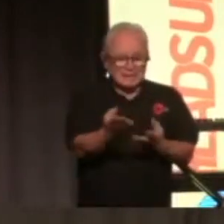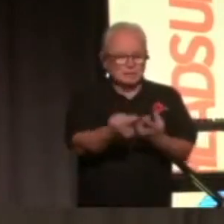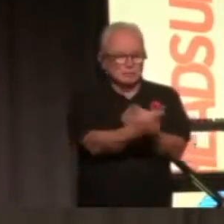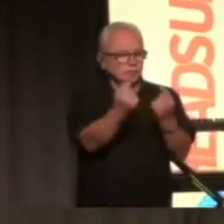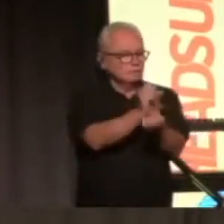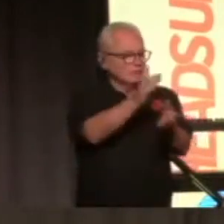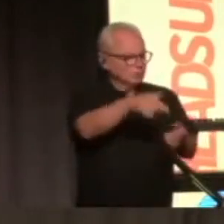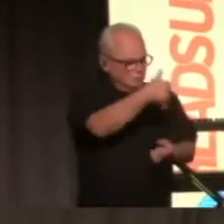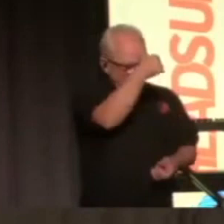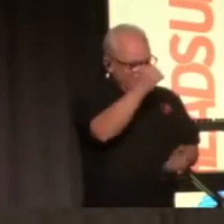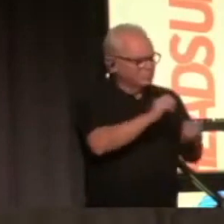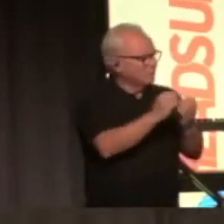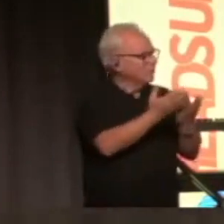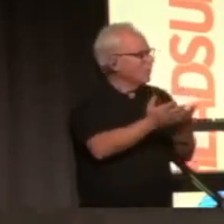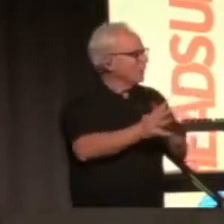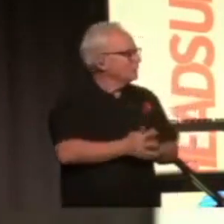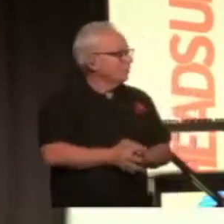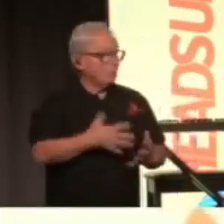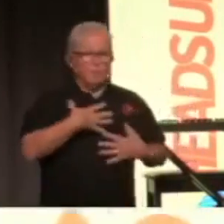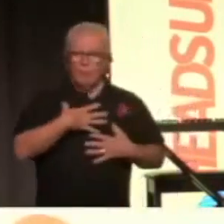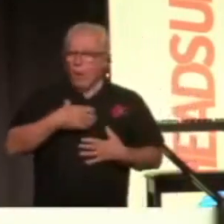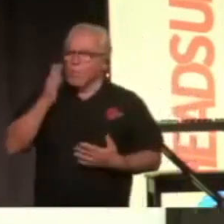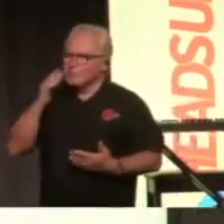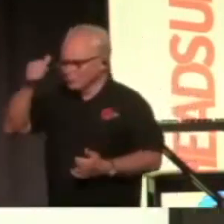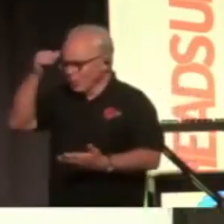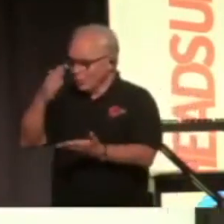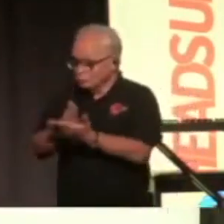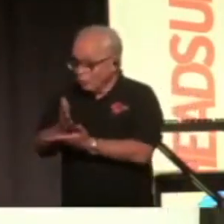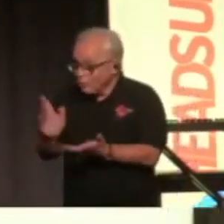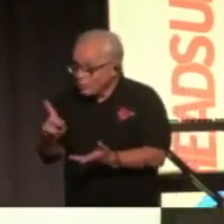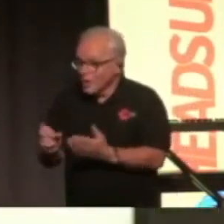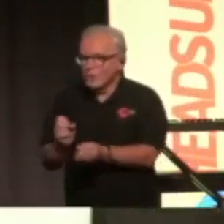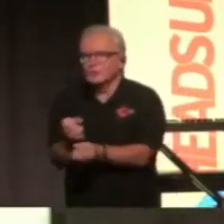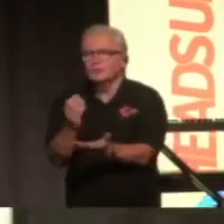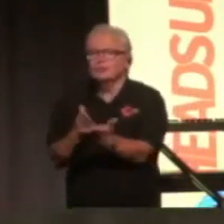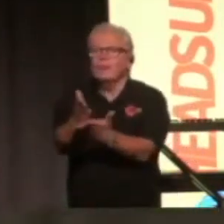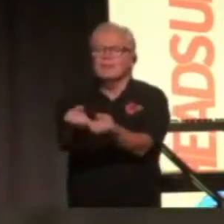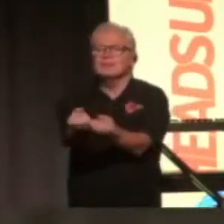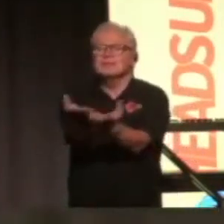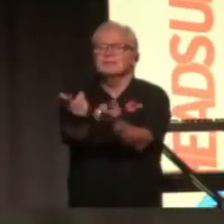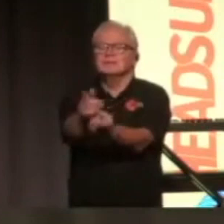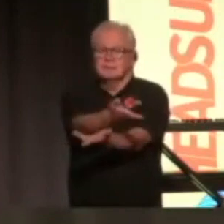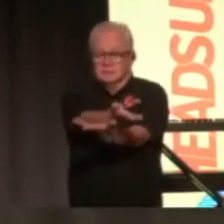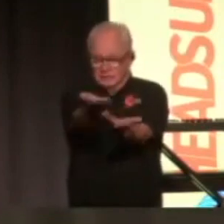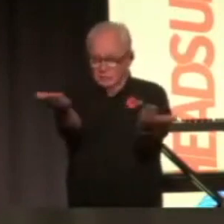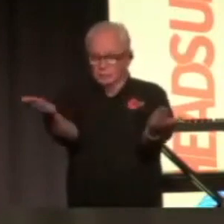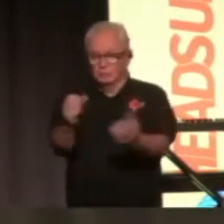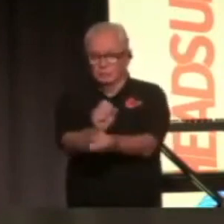Oh, you know your Bible. When you know the truth sets you free.